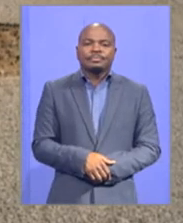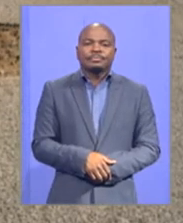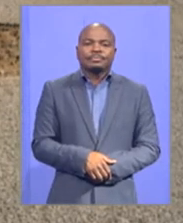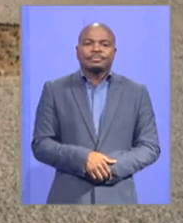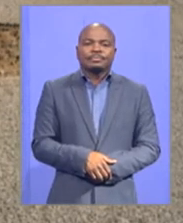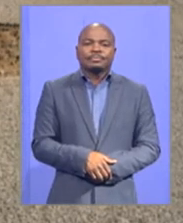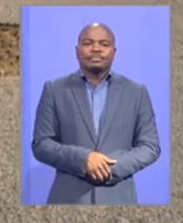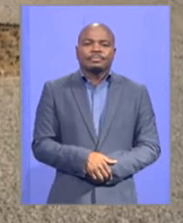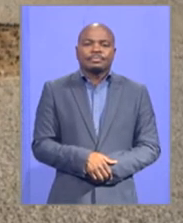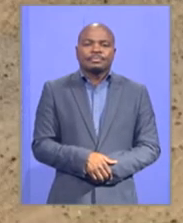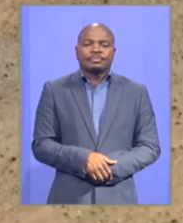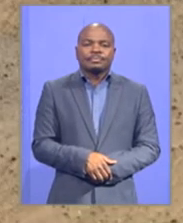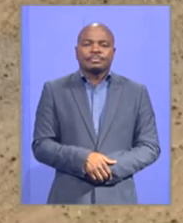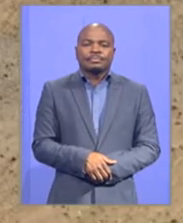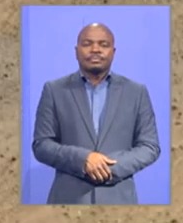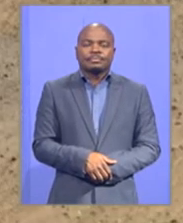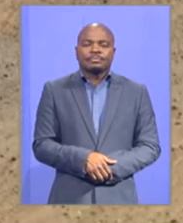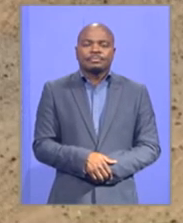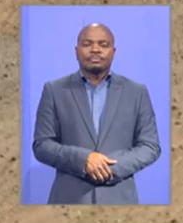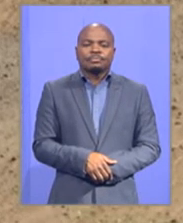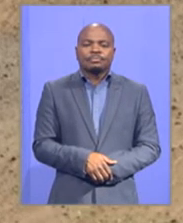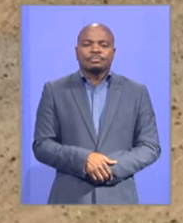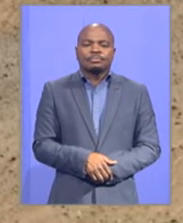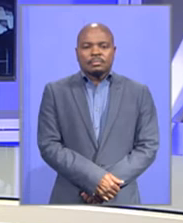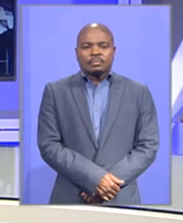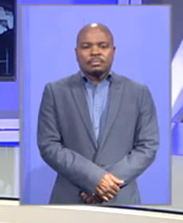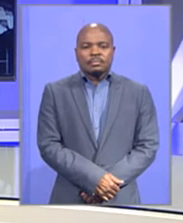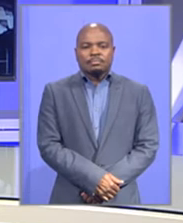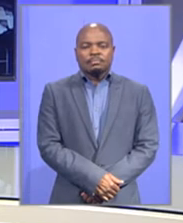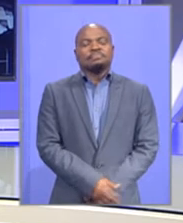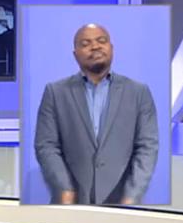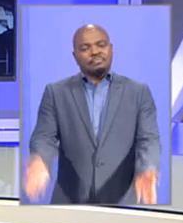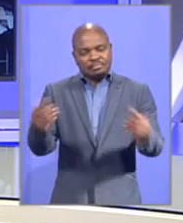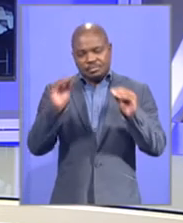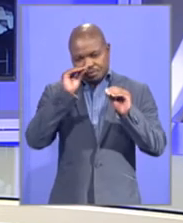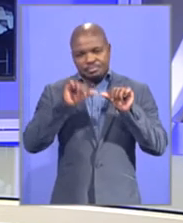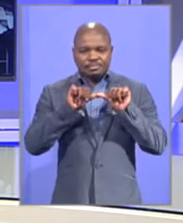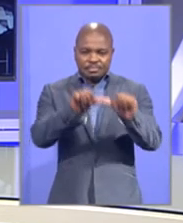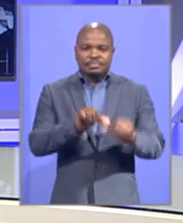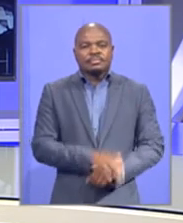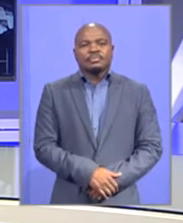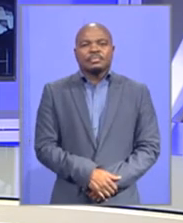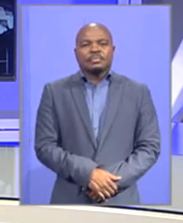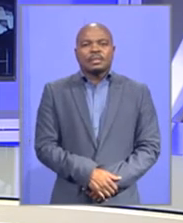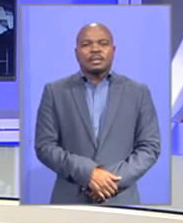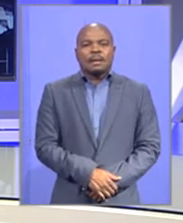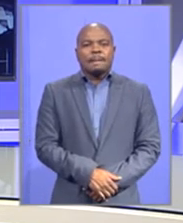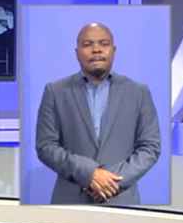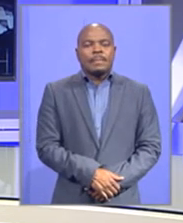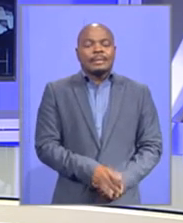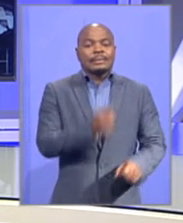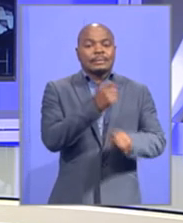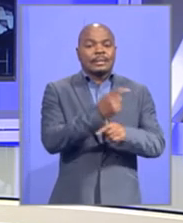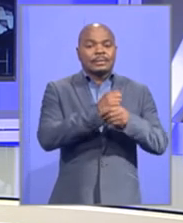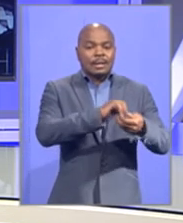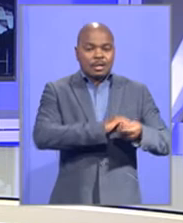Kgafola. Ditaba tsa SABC Hoopstad. Tla re tswelele pele ka kgaso ya dikgang. Mokgatlho wa